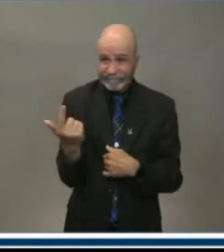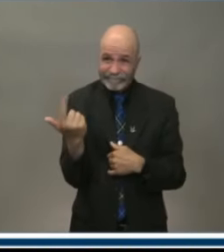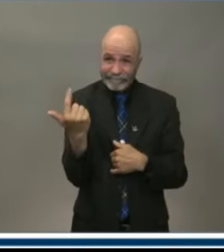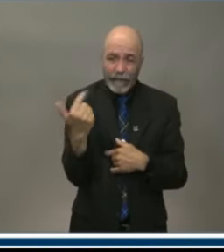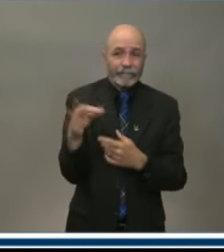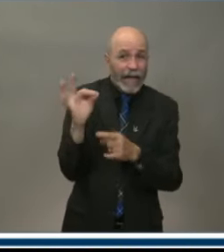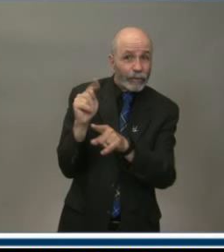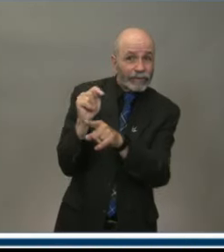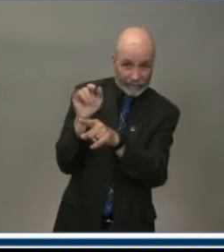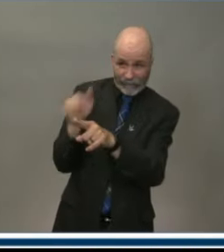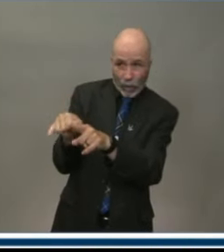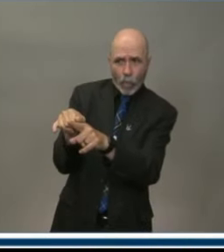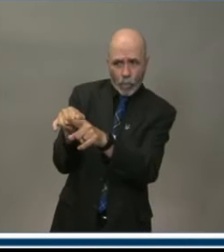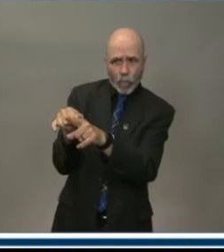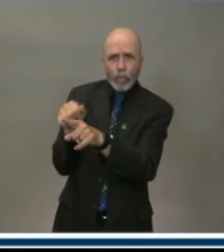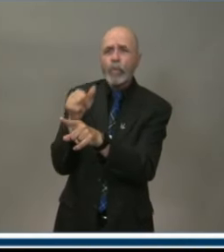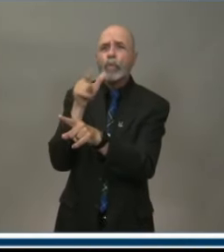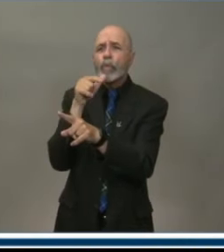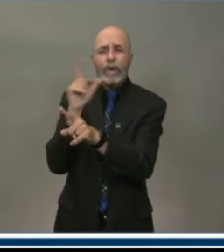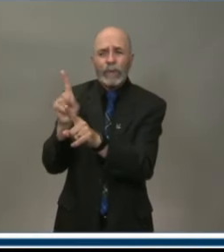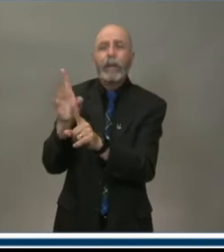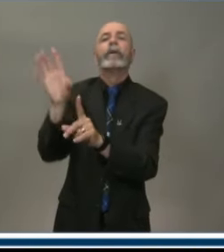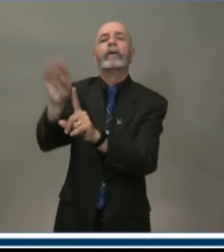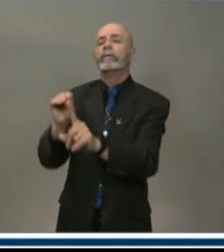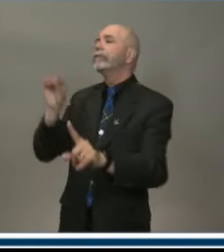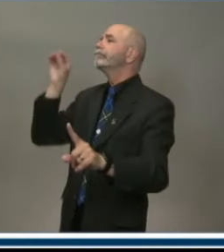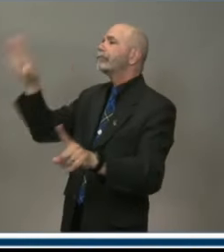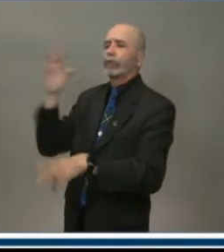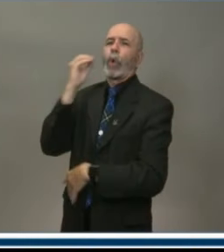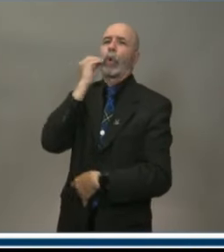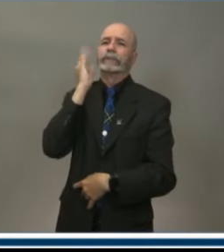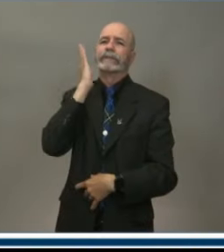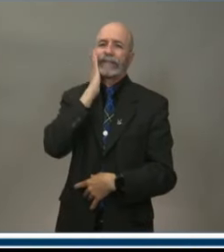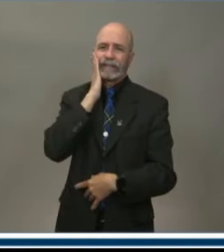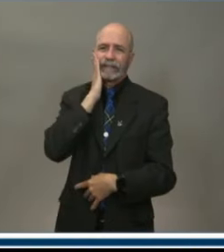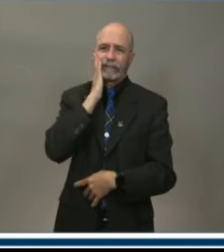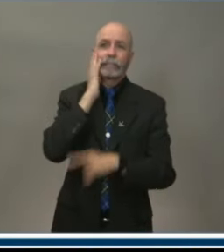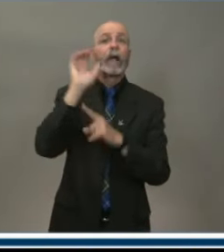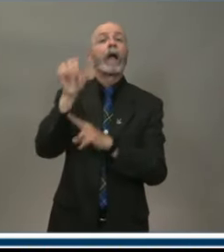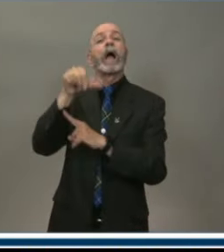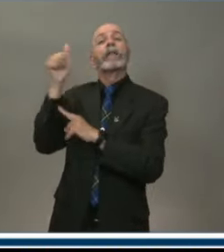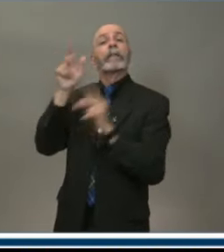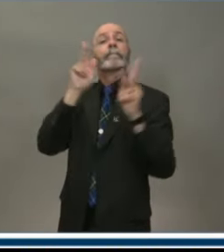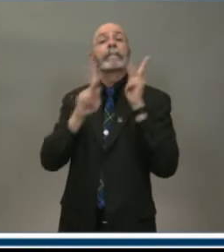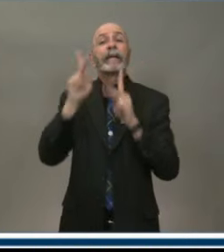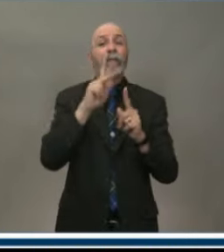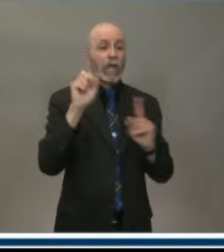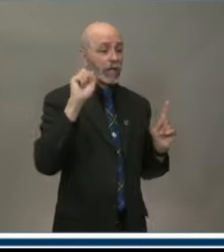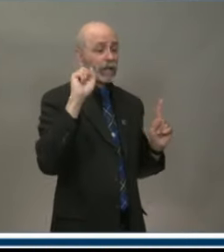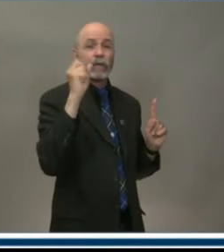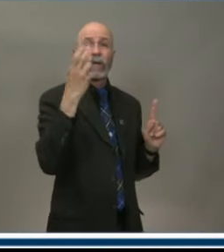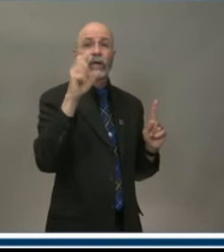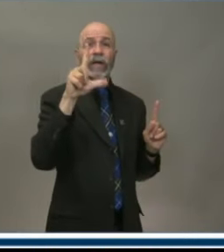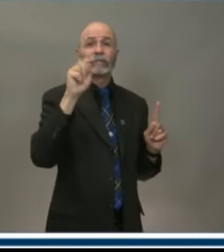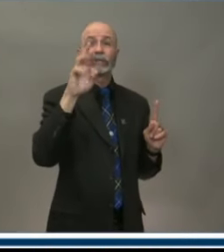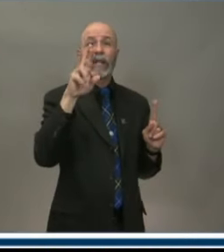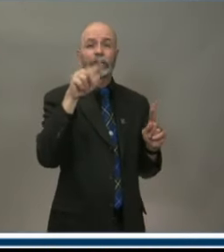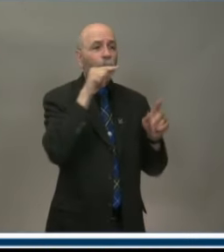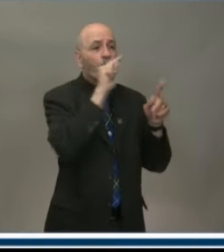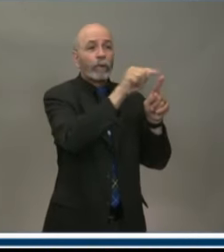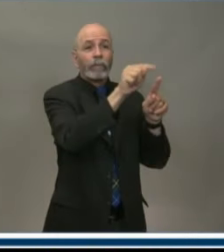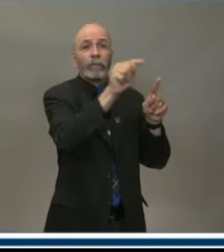individual housing in a hotel for the people who were the rest of the people in the shelter who are considered contacts. They are being tested,